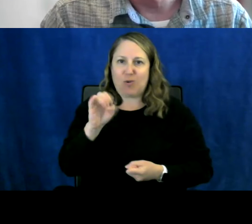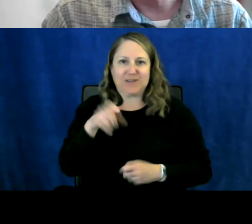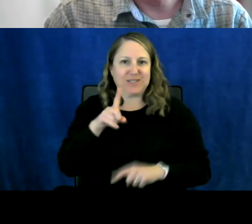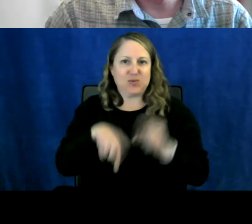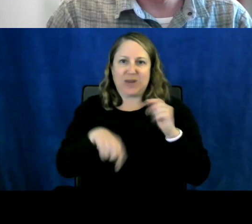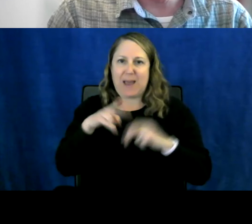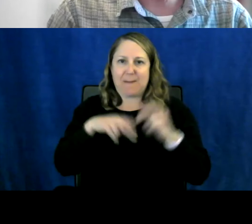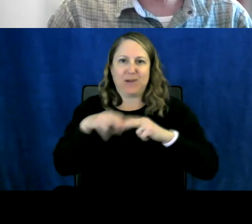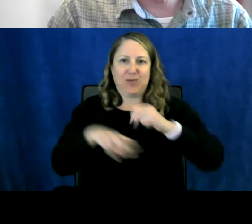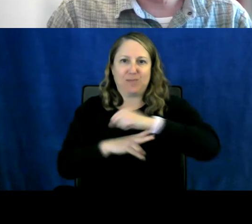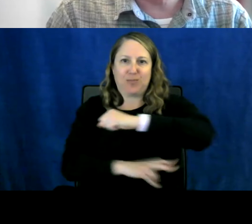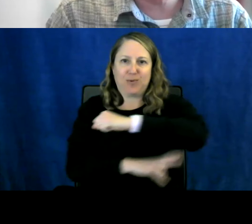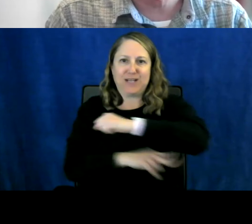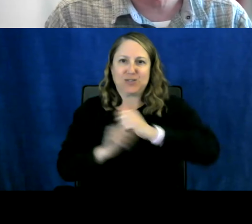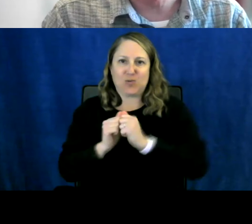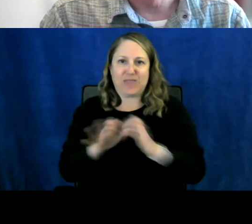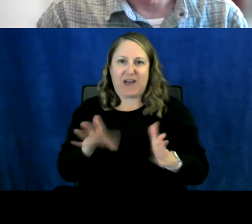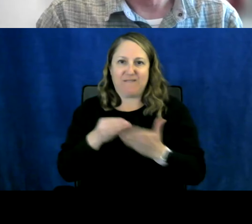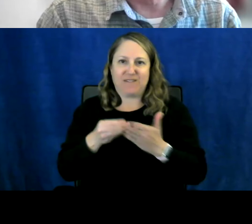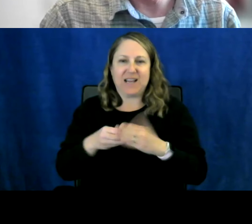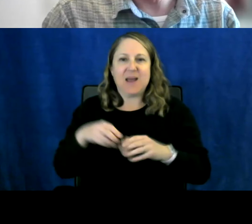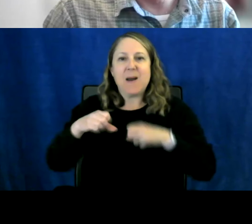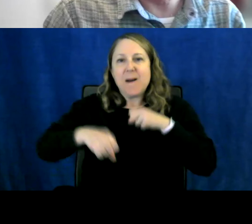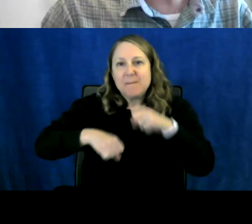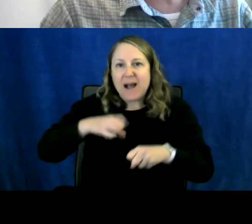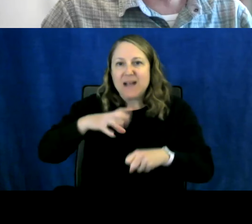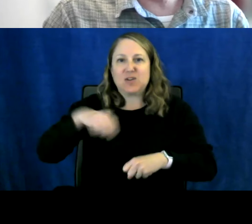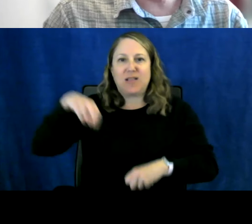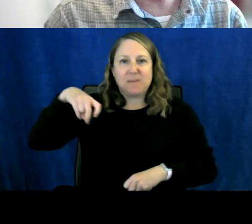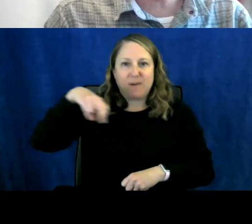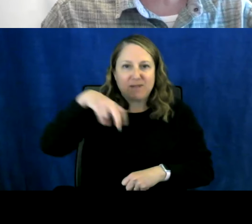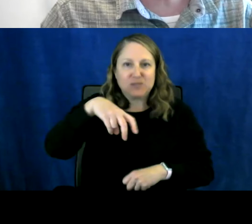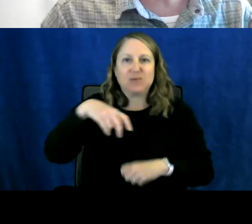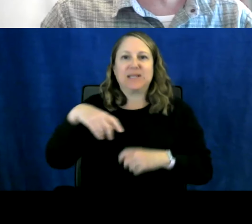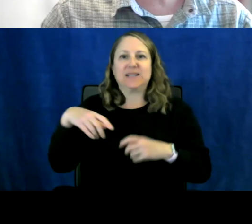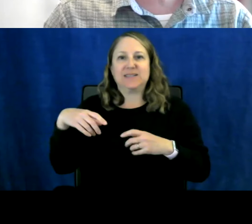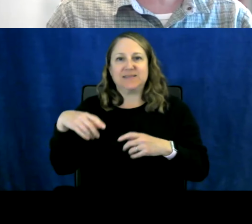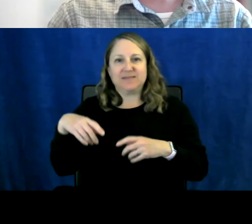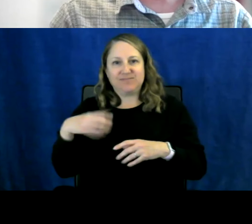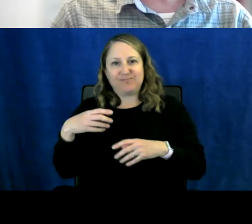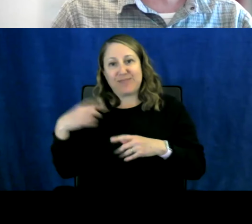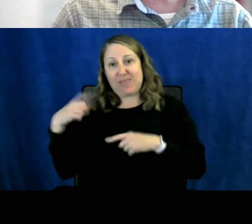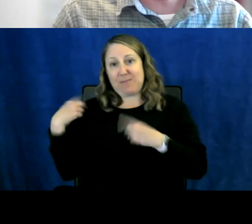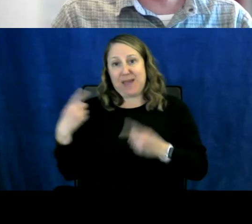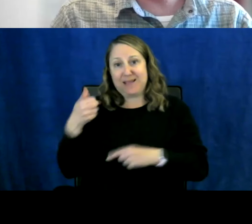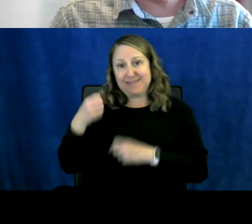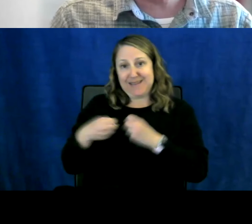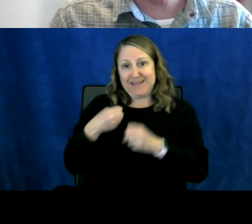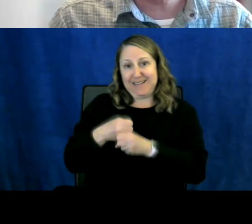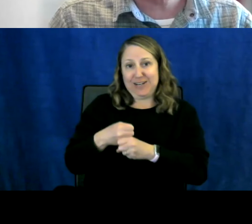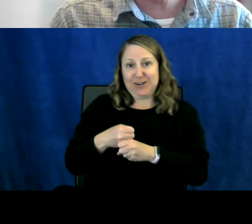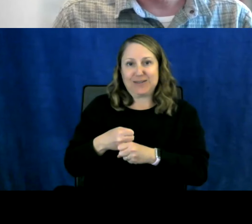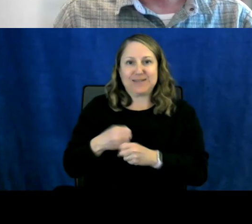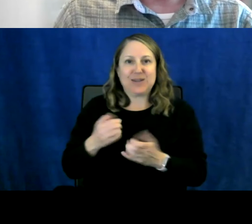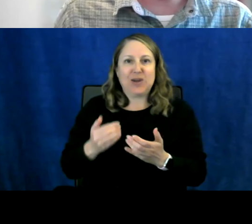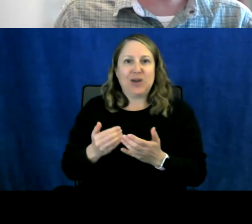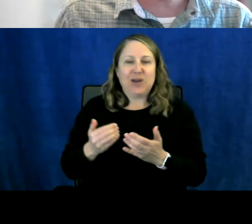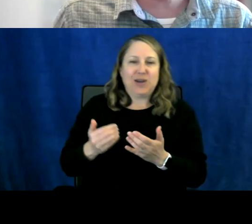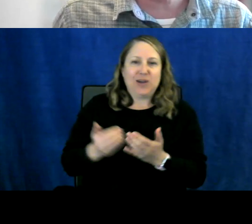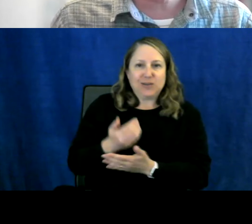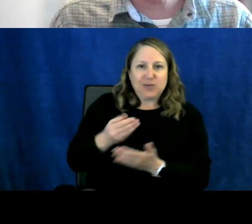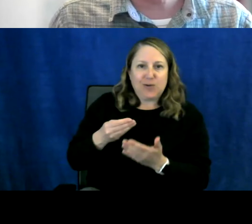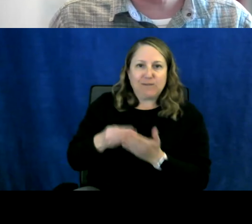funding. Bicycle and pedestrian improvements in the past 10 years, they've received new policies and new funding mechanisms.